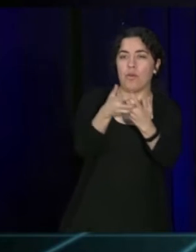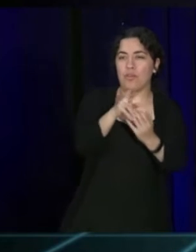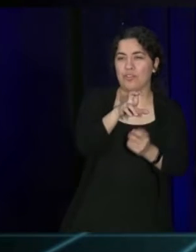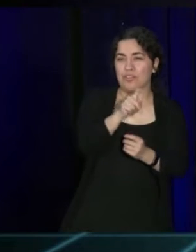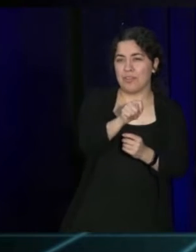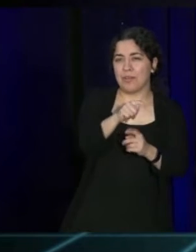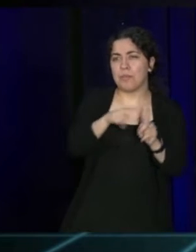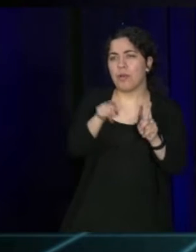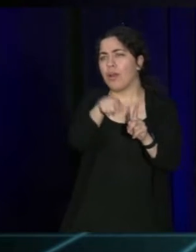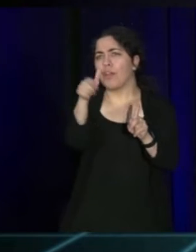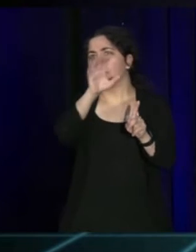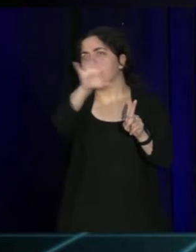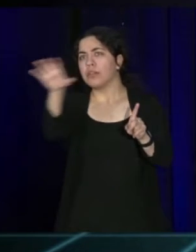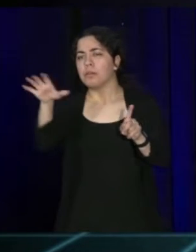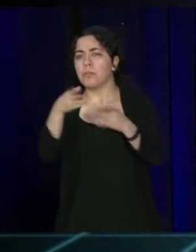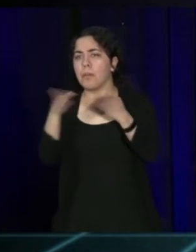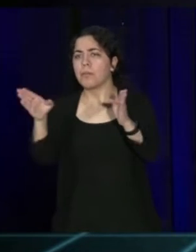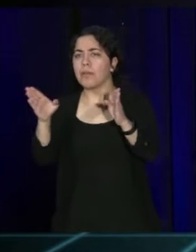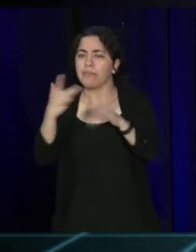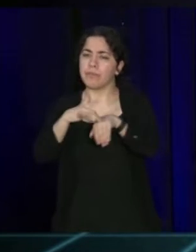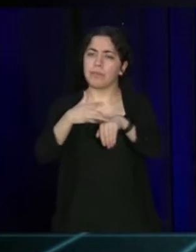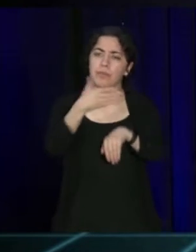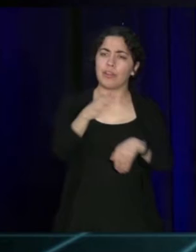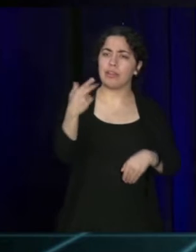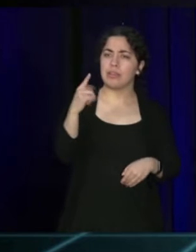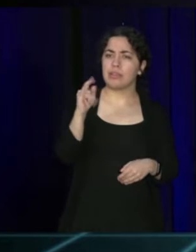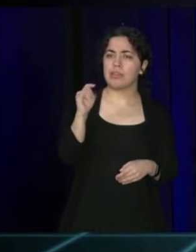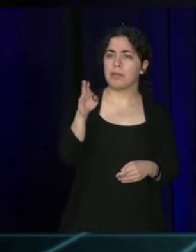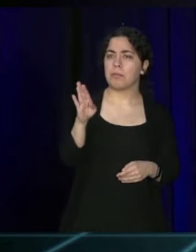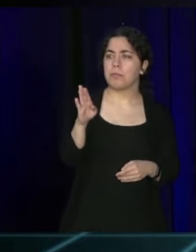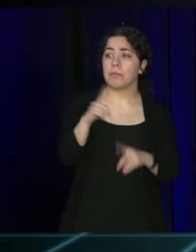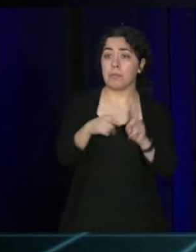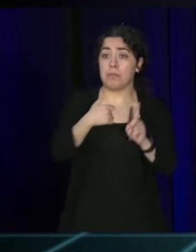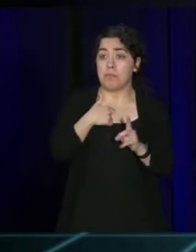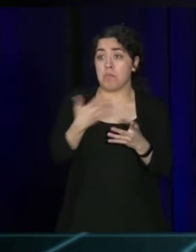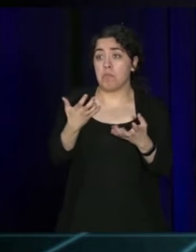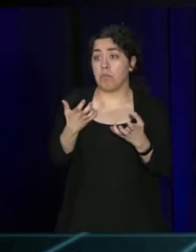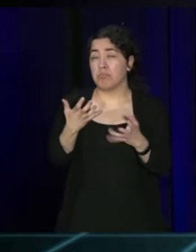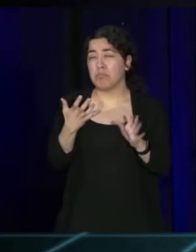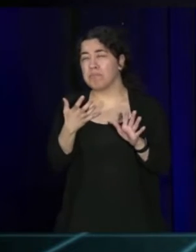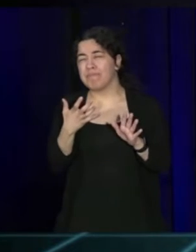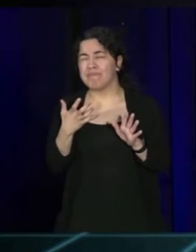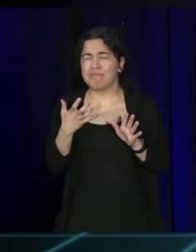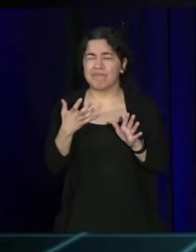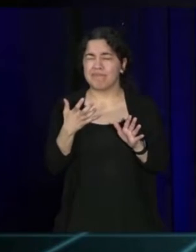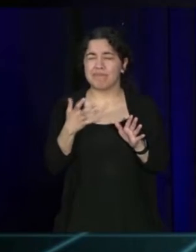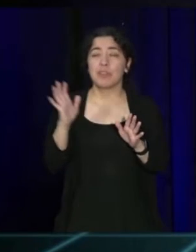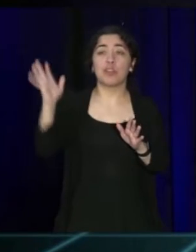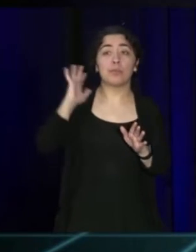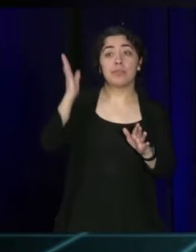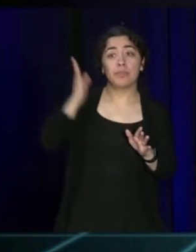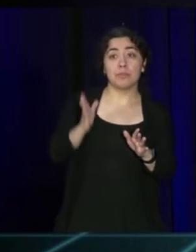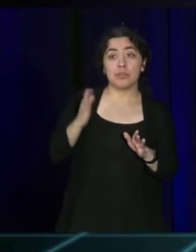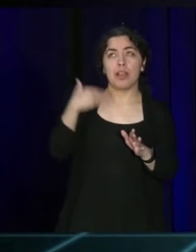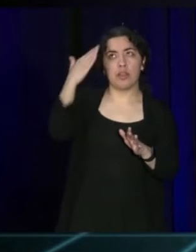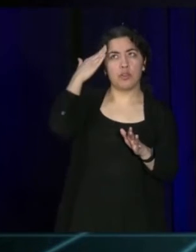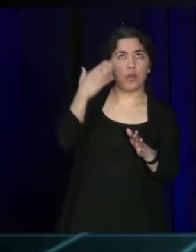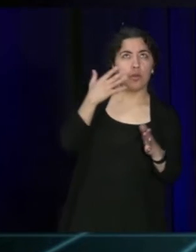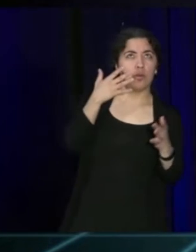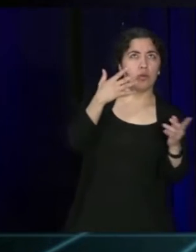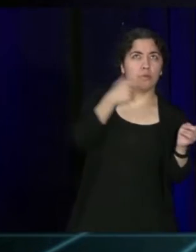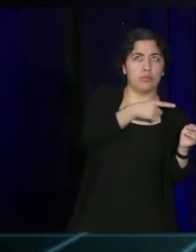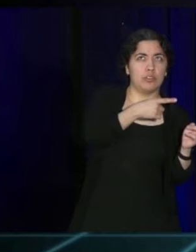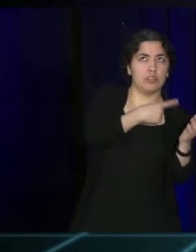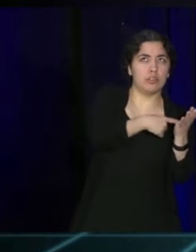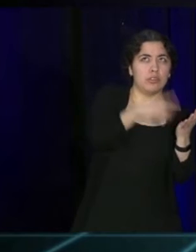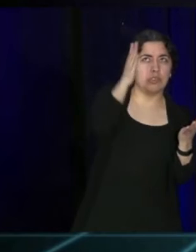public currently on GitHub. But I wanted to like, I knew what the previous speaker was going to be talking about, and I wanted to actually take a little